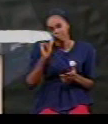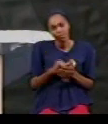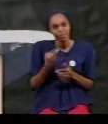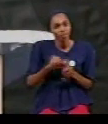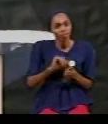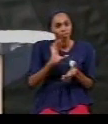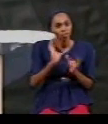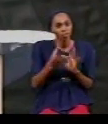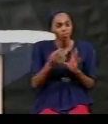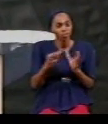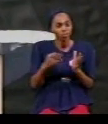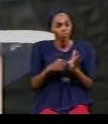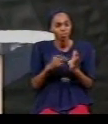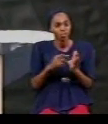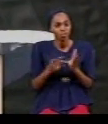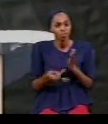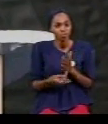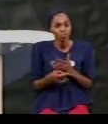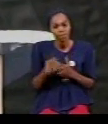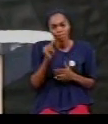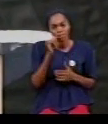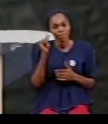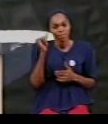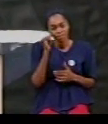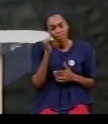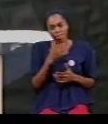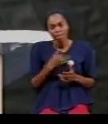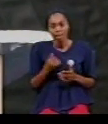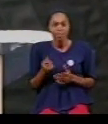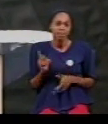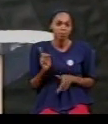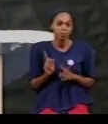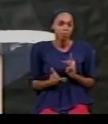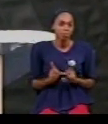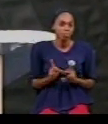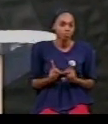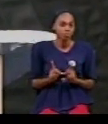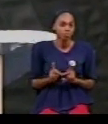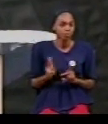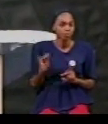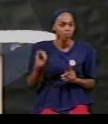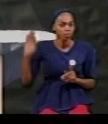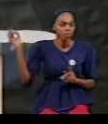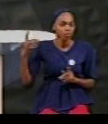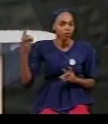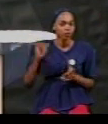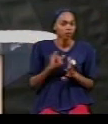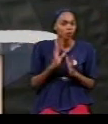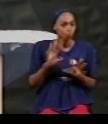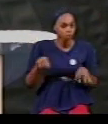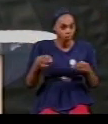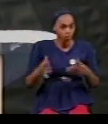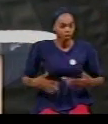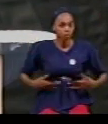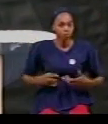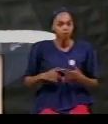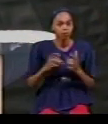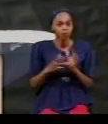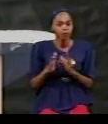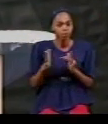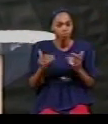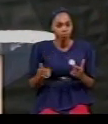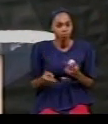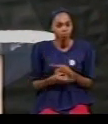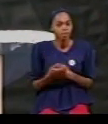program yesterday, and those who, by the grace of God, you will yield their lives unto the Lord, there is a